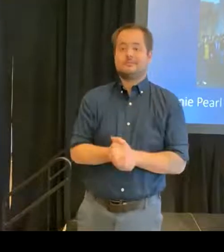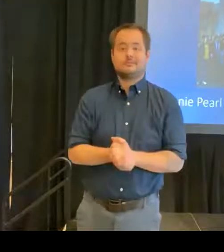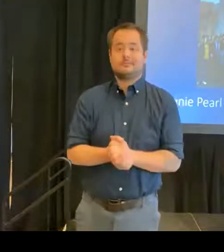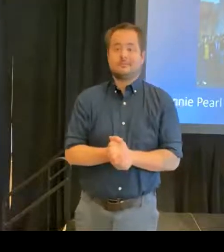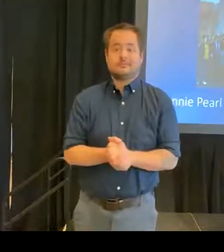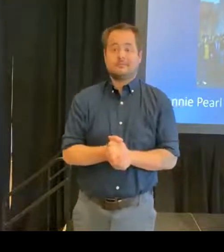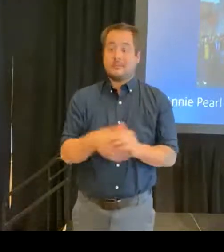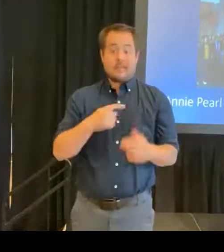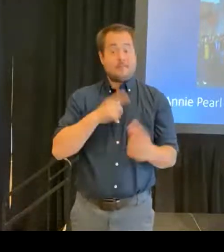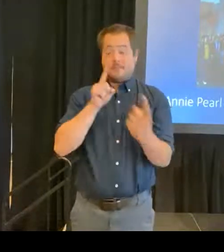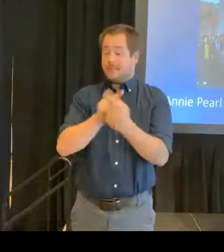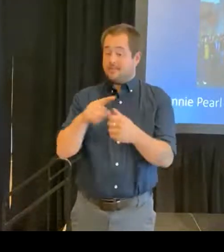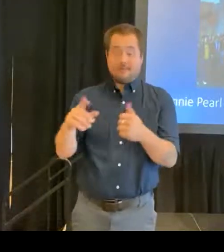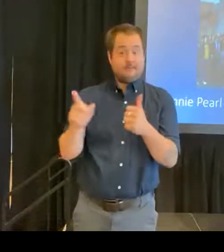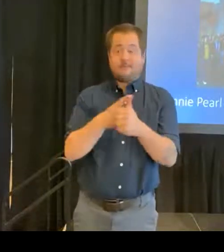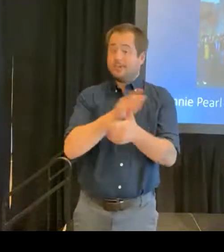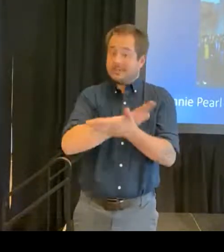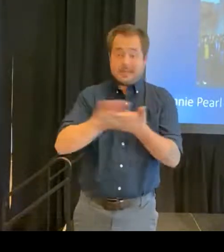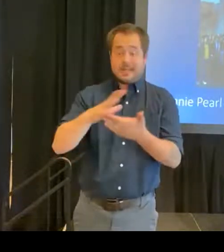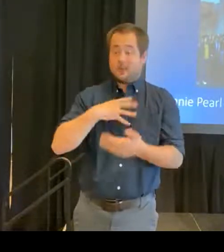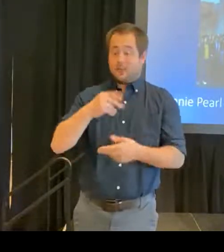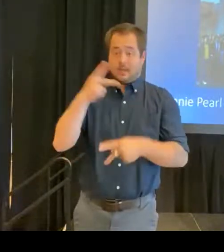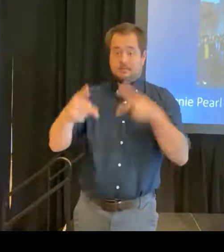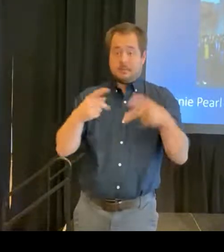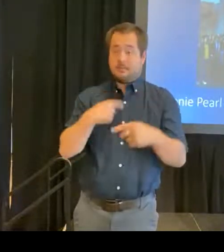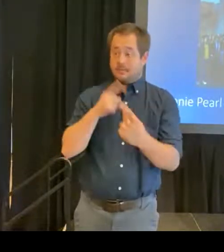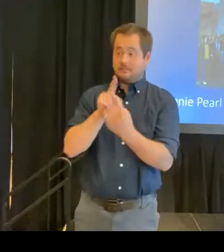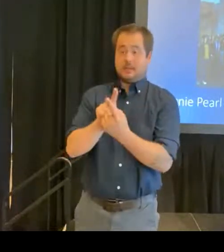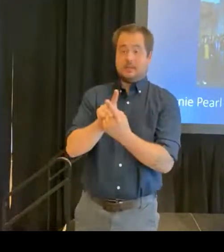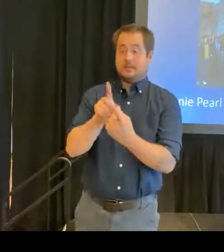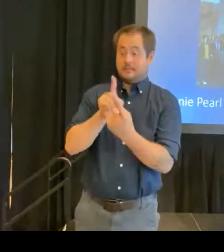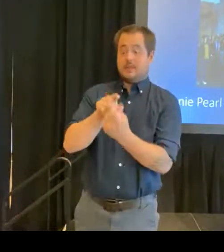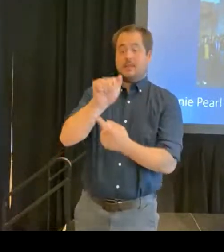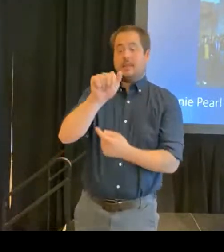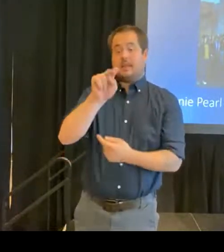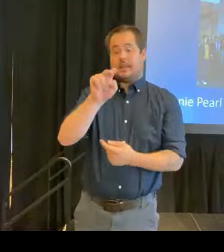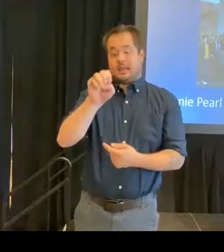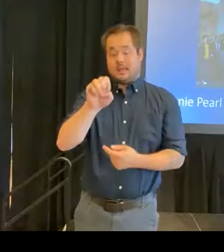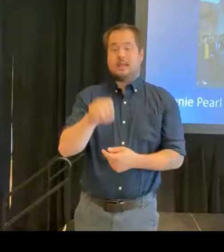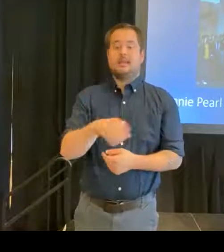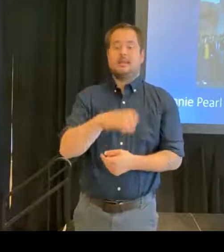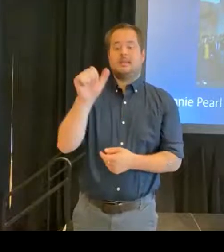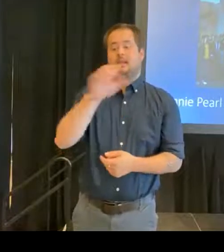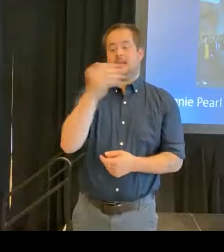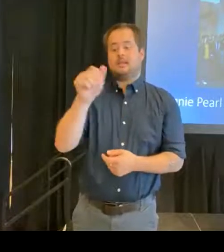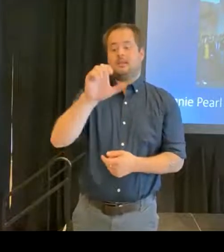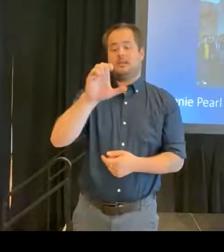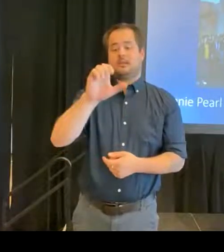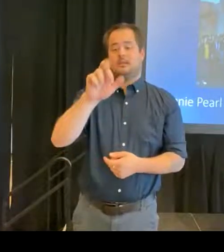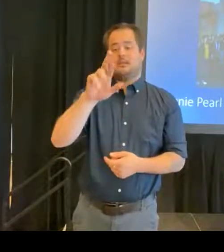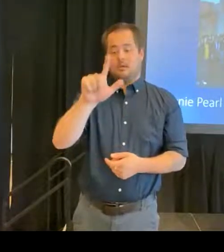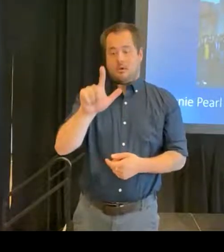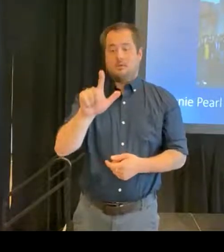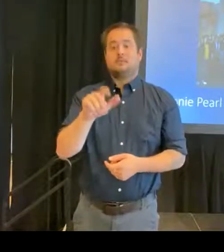white people that I knew. I met Ann and Carl Brady from Louisville, Kentucky.